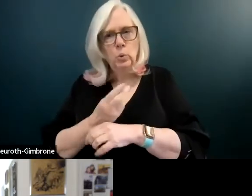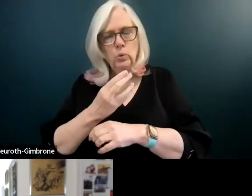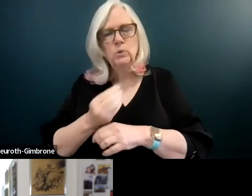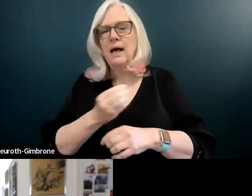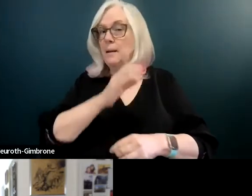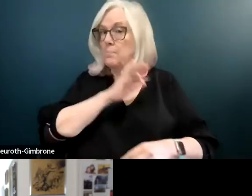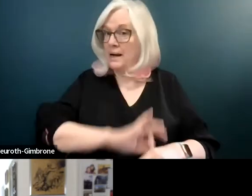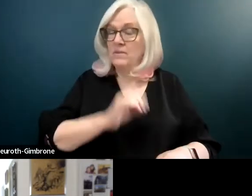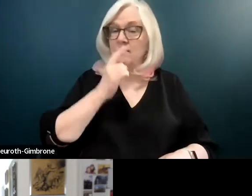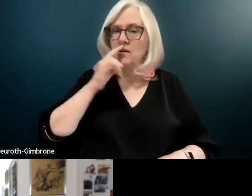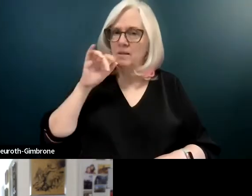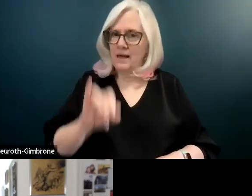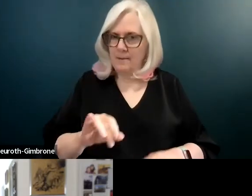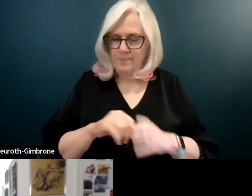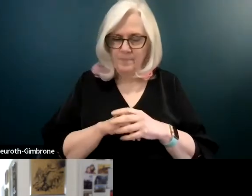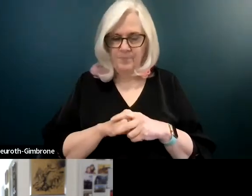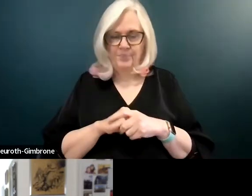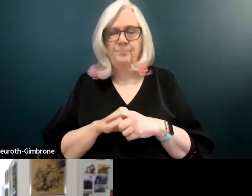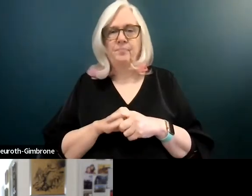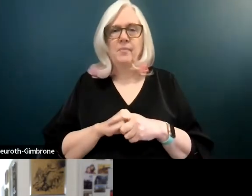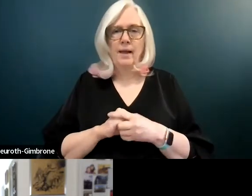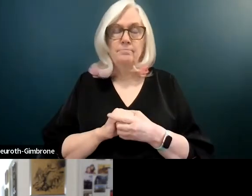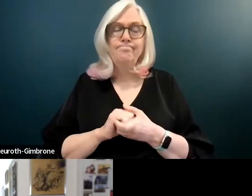And yeah, I think